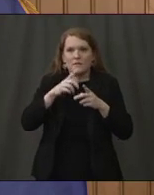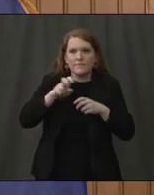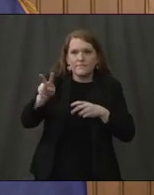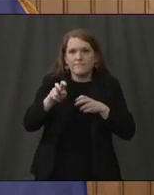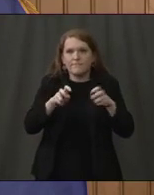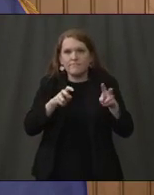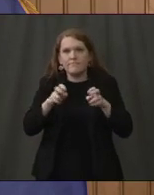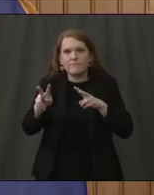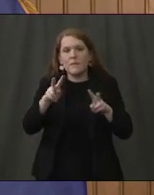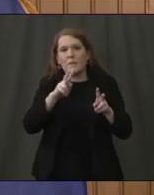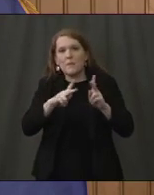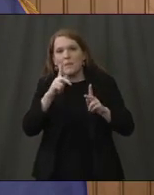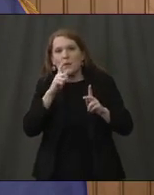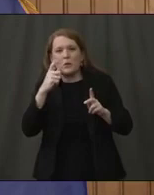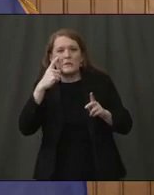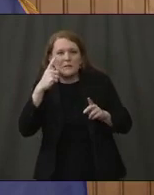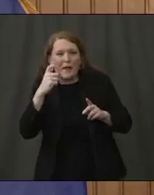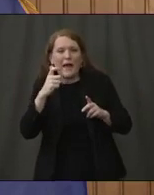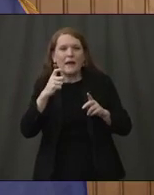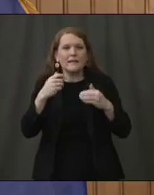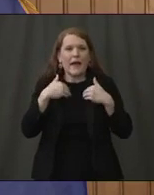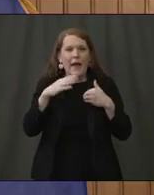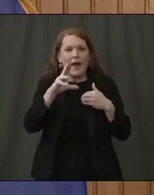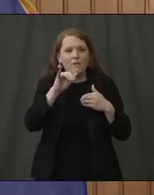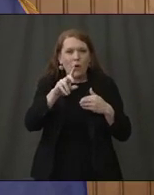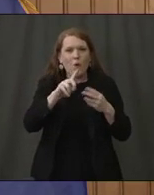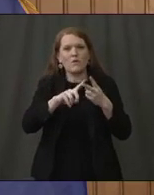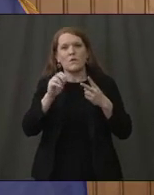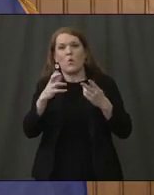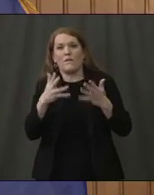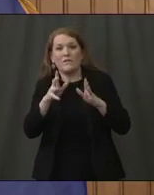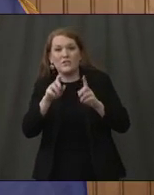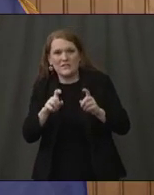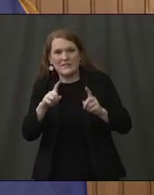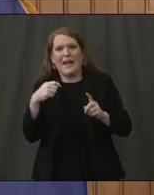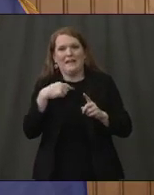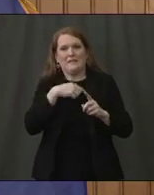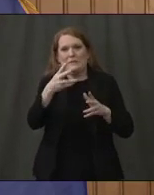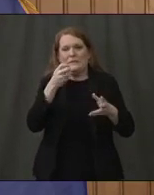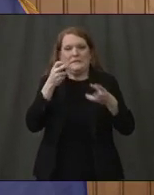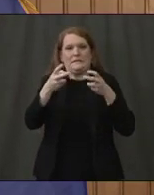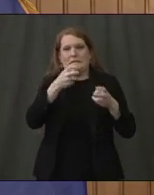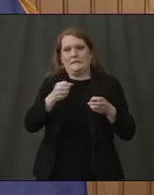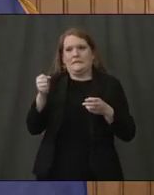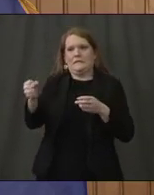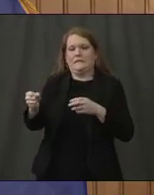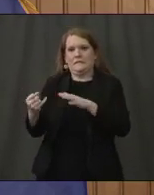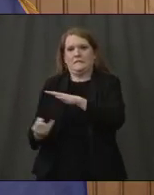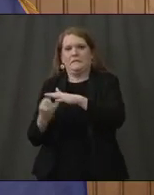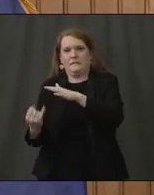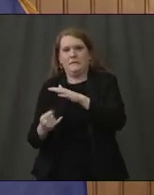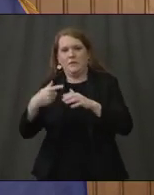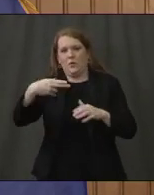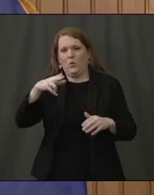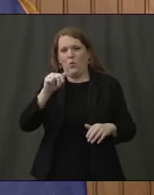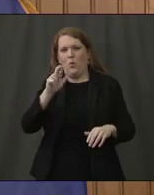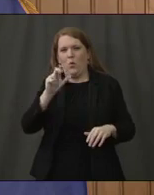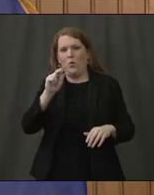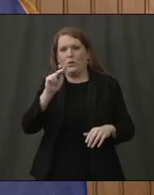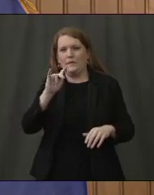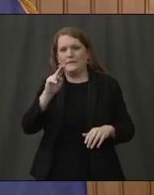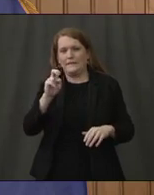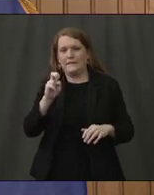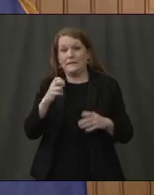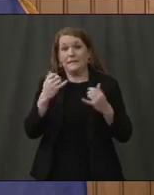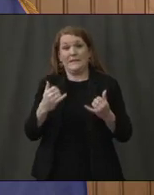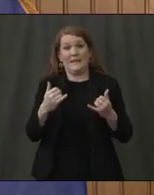them quarantined. And we've created about, I think it's 1,500 beds spread